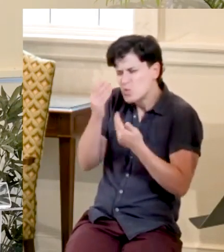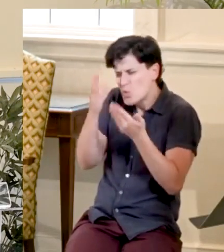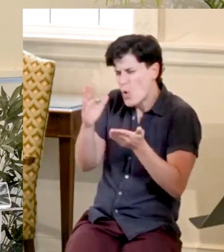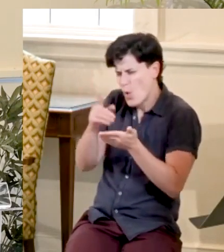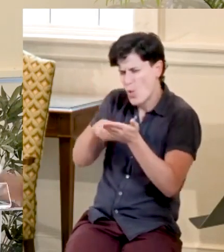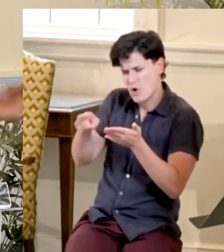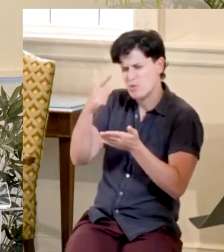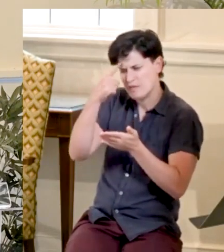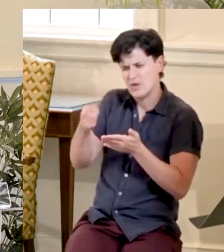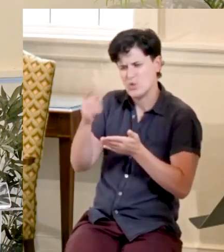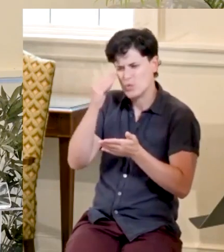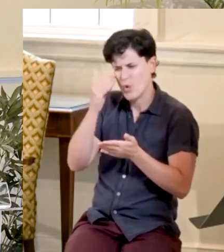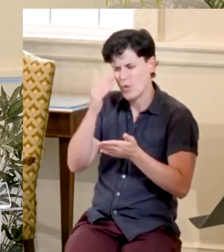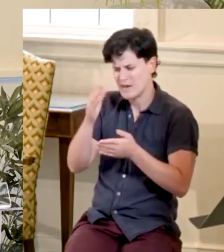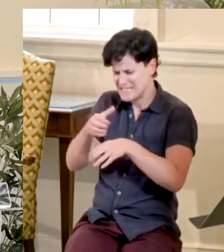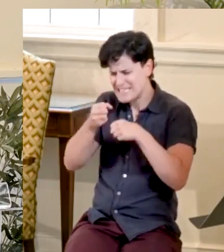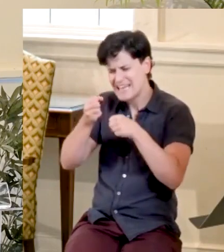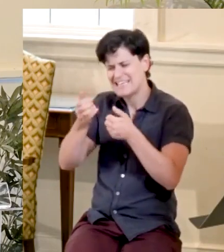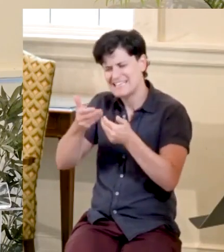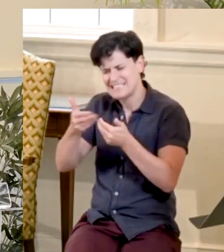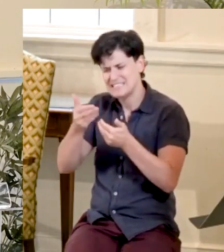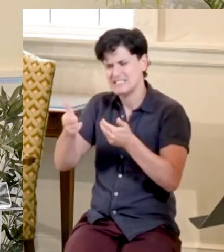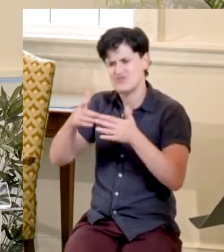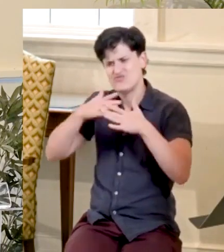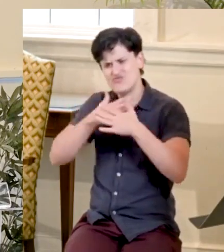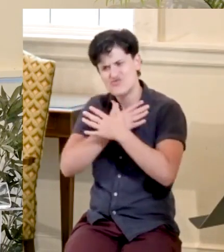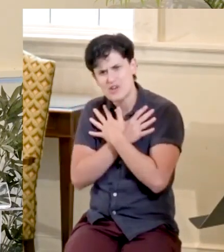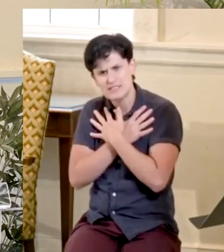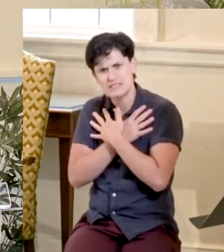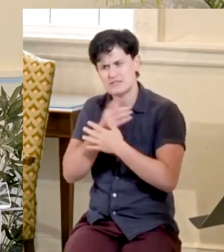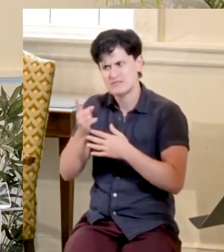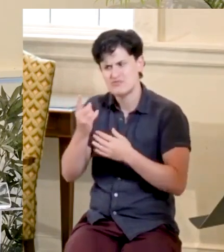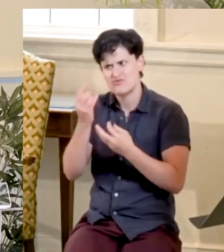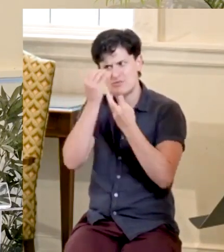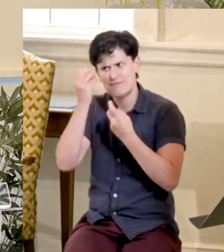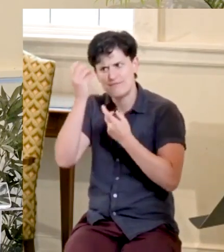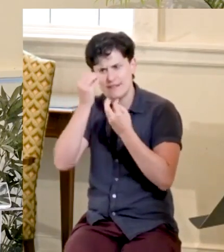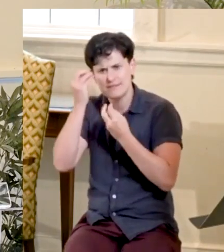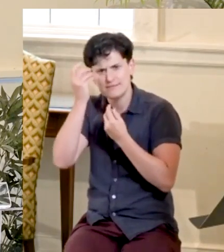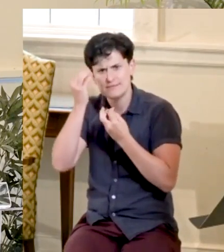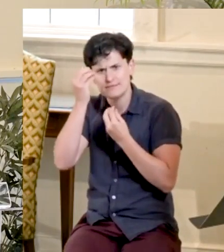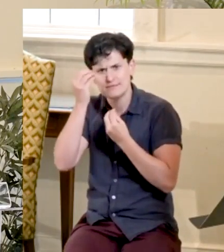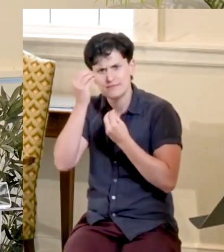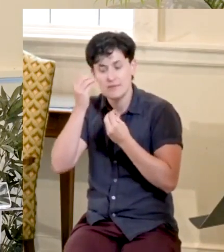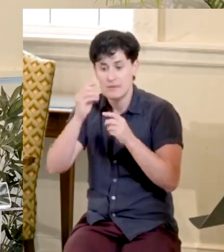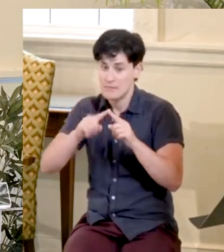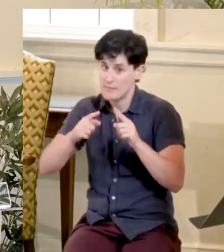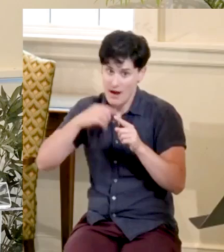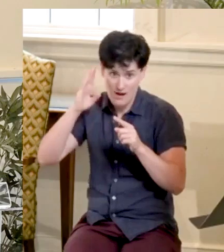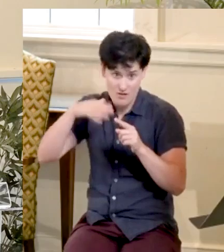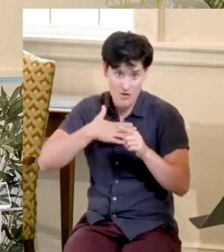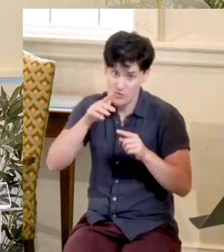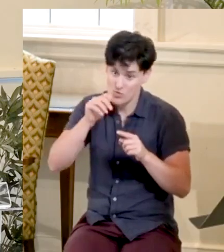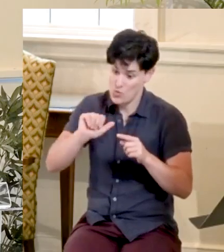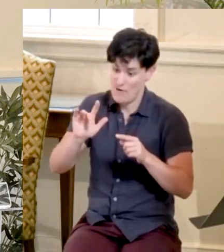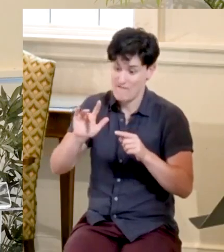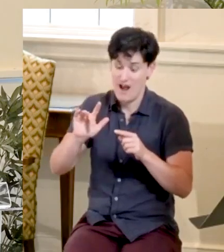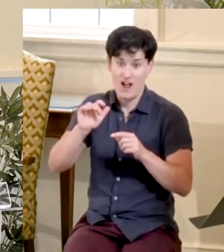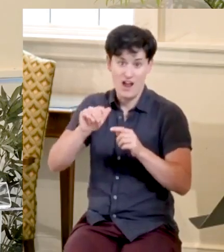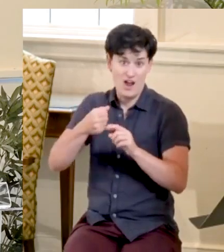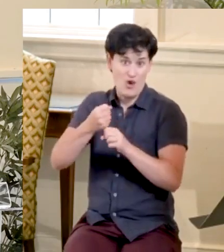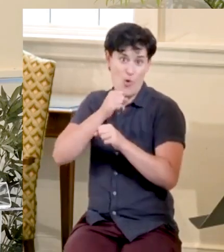easy, rest, and reflect. But I know he wouldn't have fully heard me, not because he